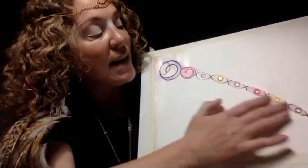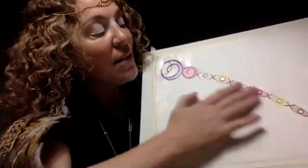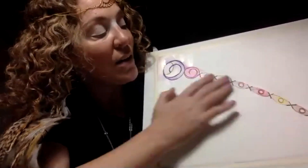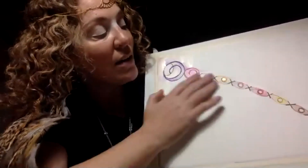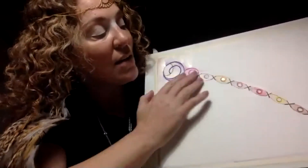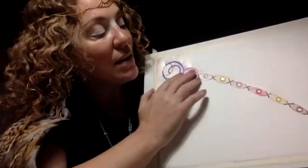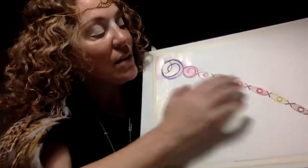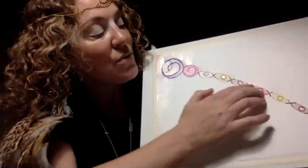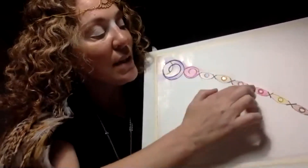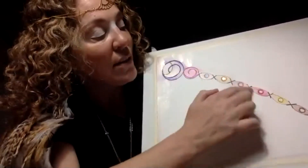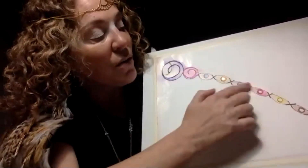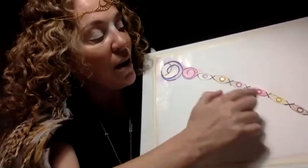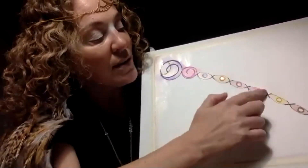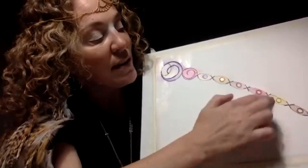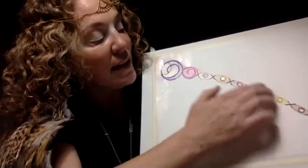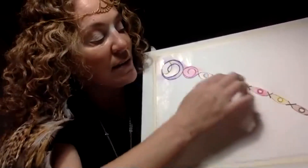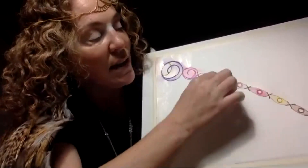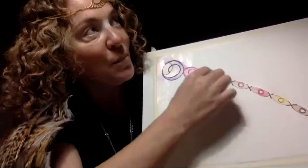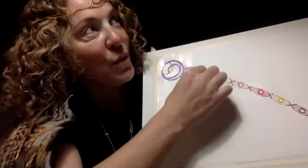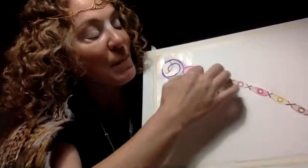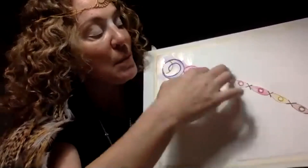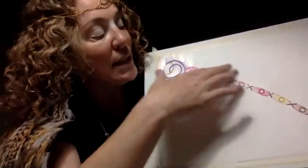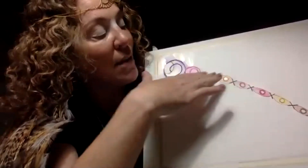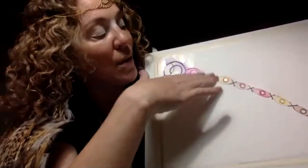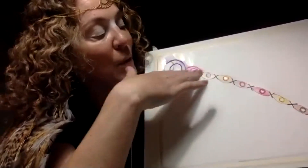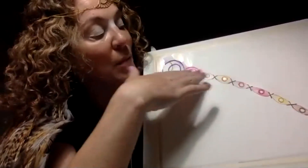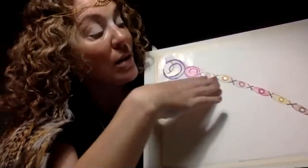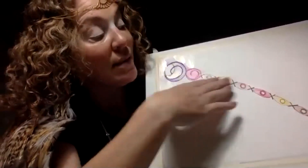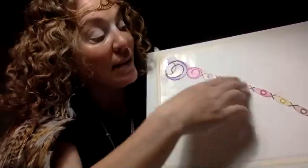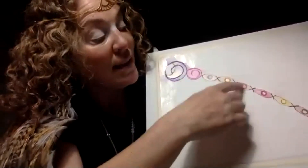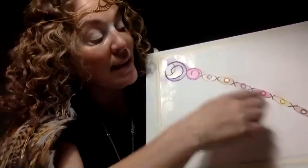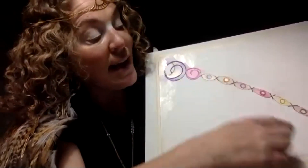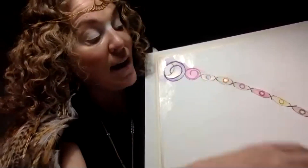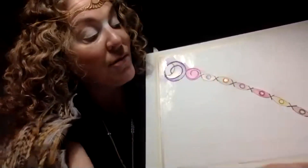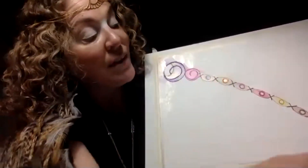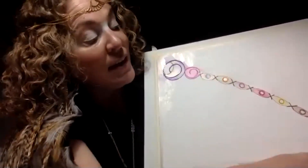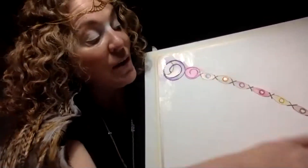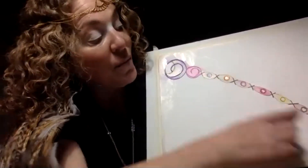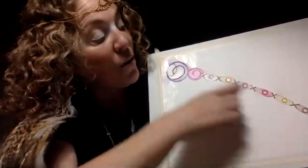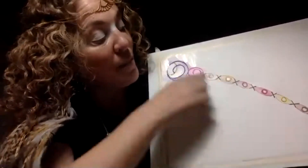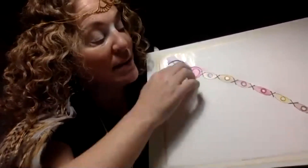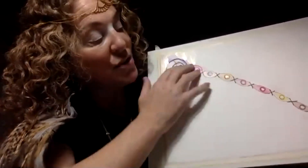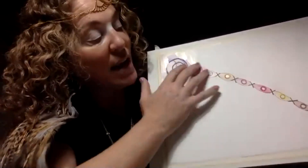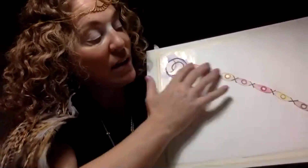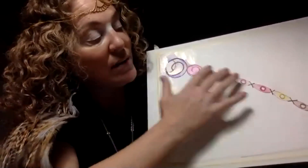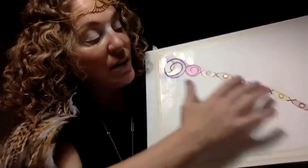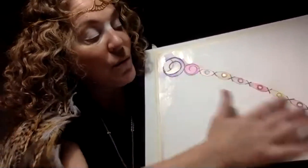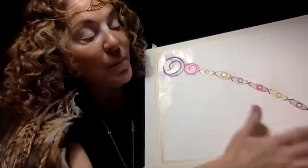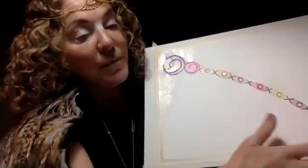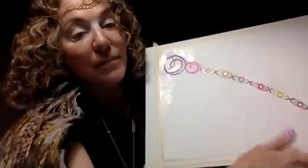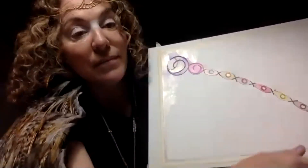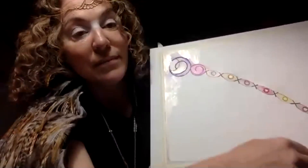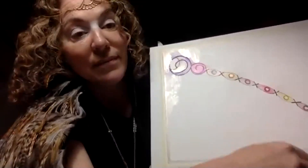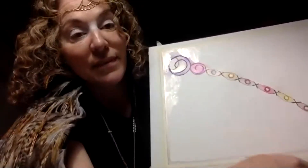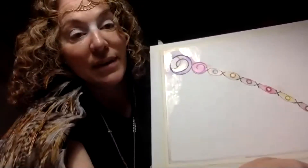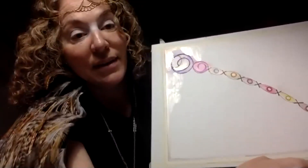connecting together, even using the crossed things that bring people together and their blocks that they think they have in a row, it makes a chain and it's like a group.